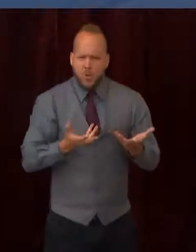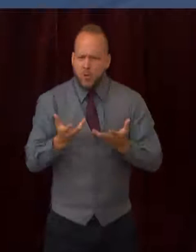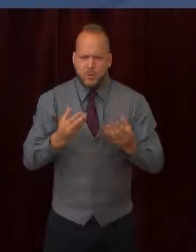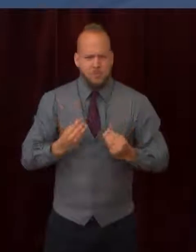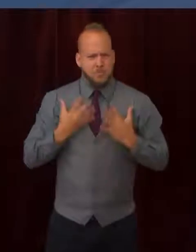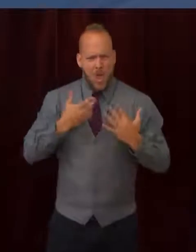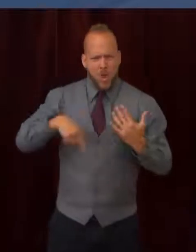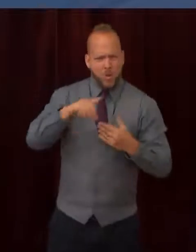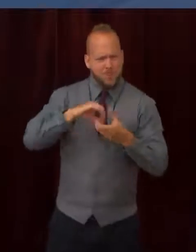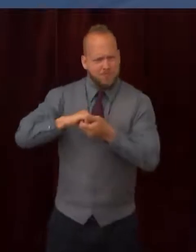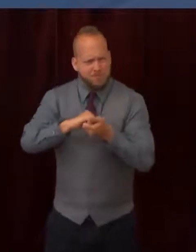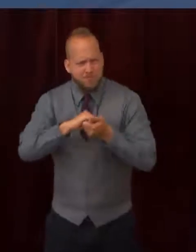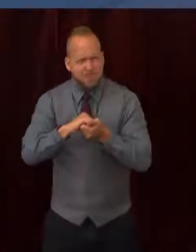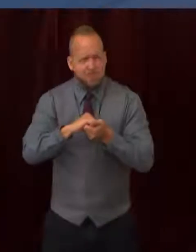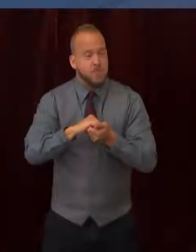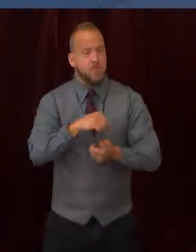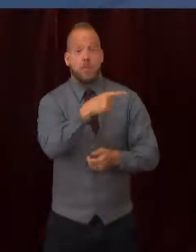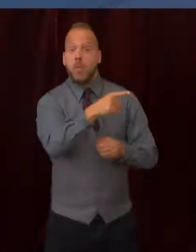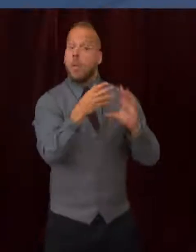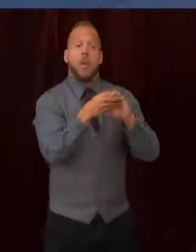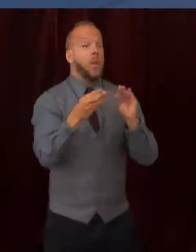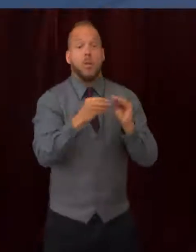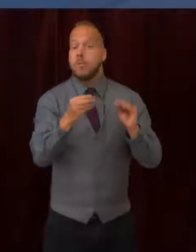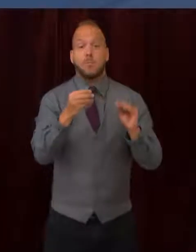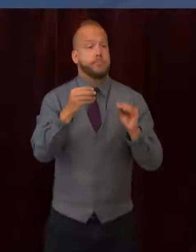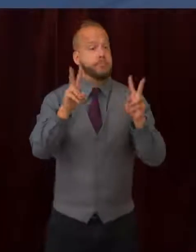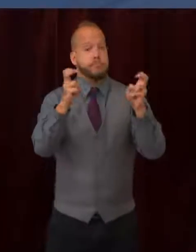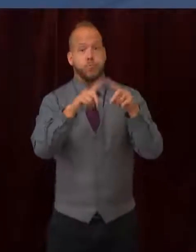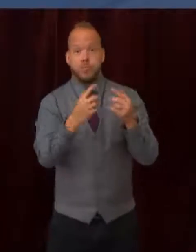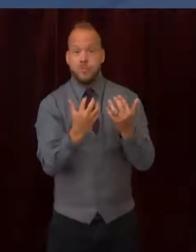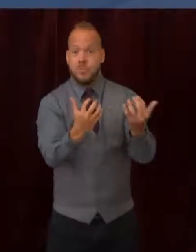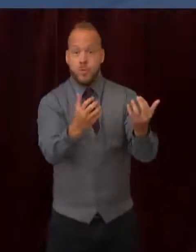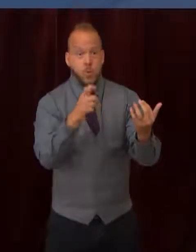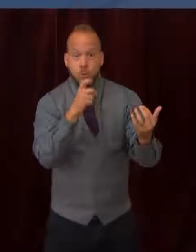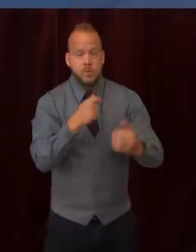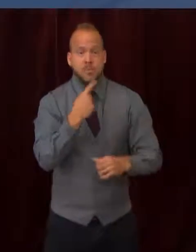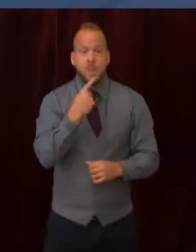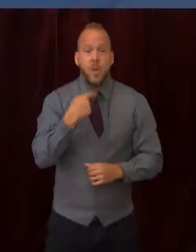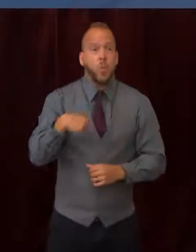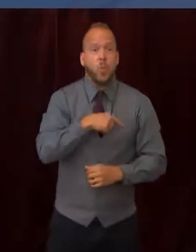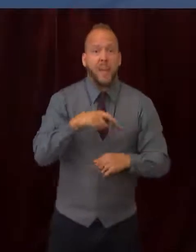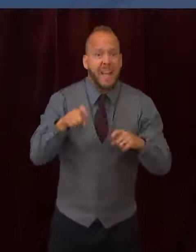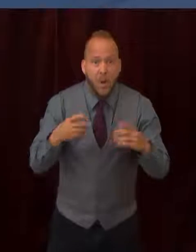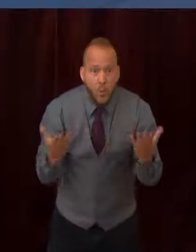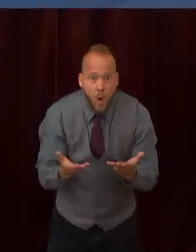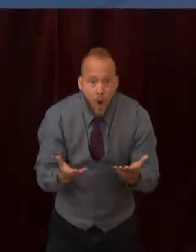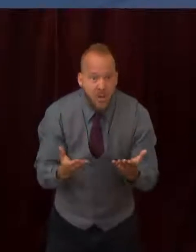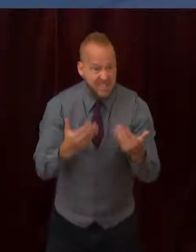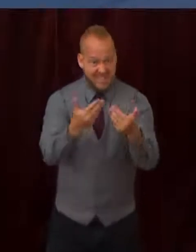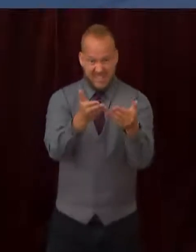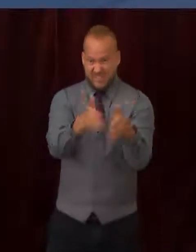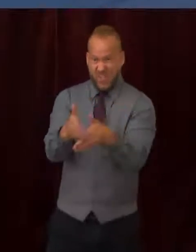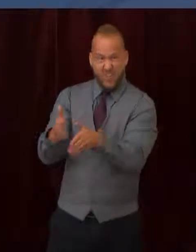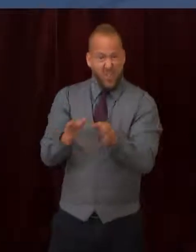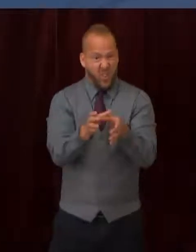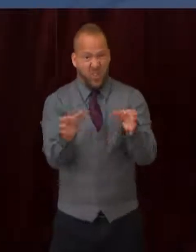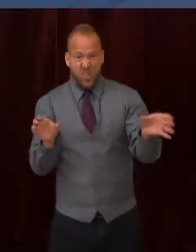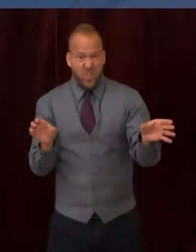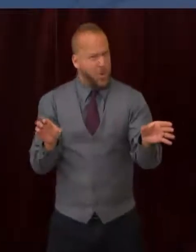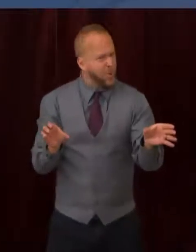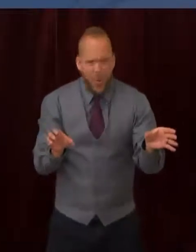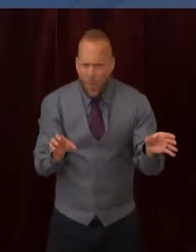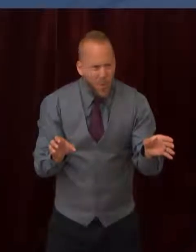said. What we need in the United States is not division. What we need in the United States is not